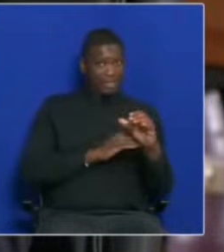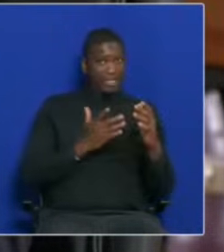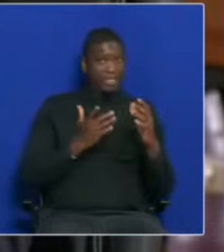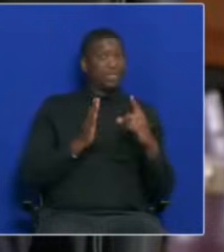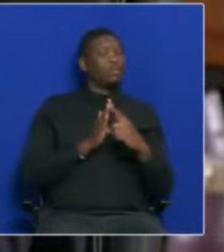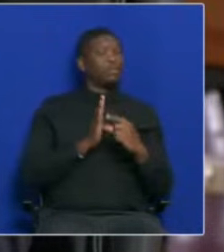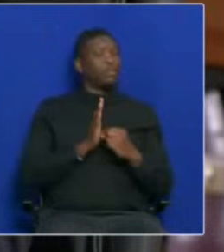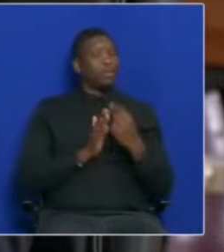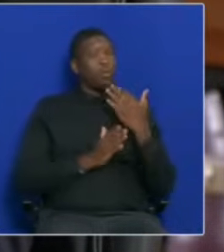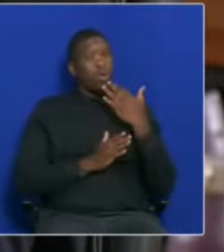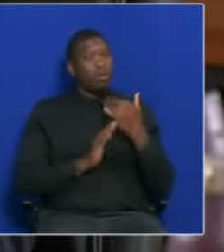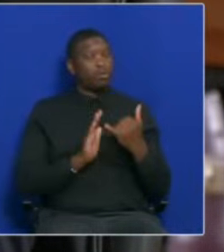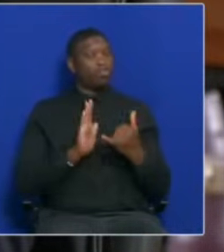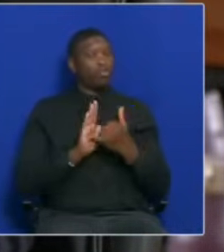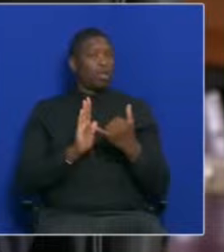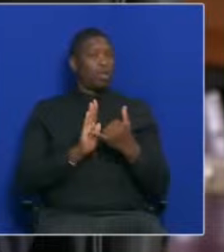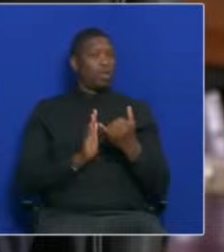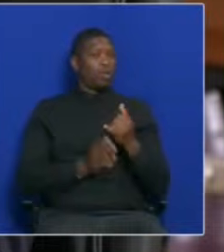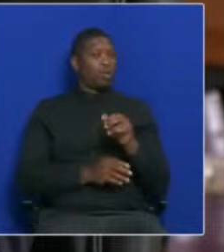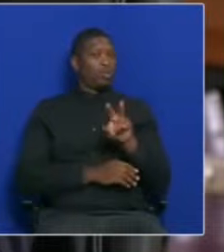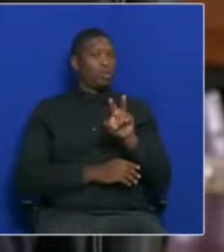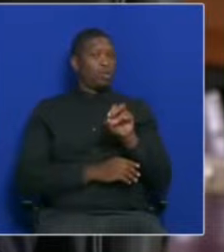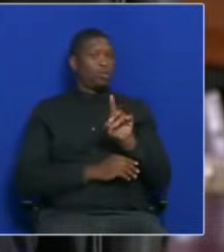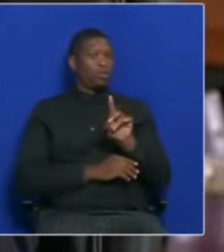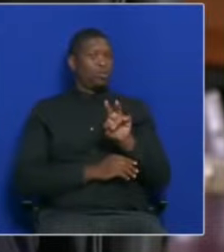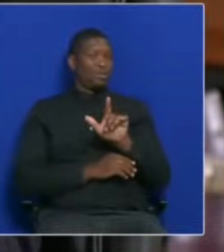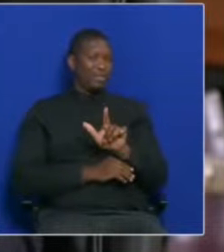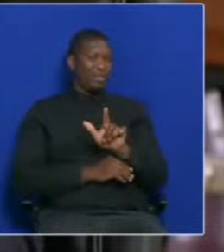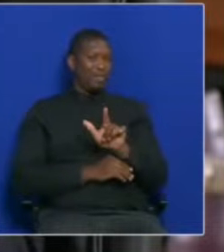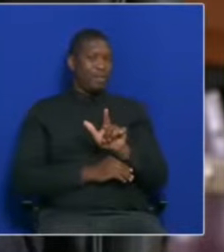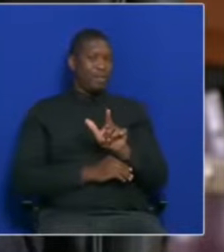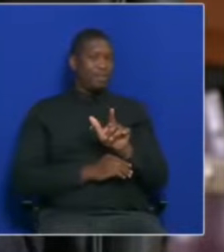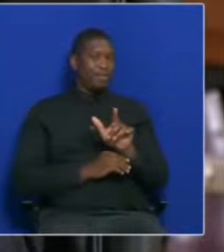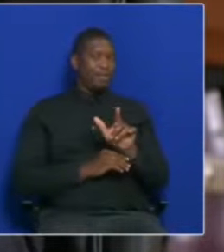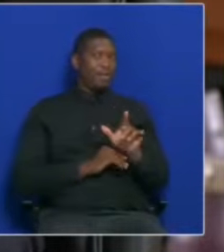January 27, 2026.